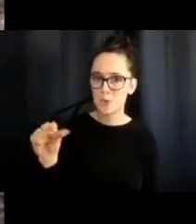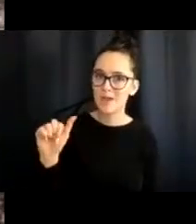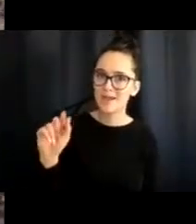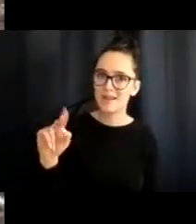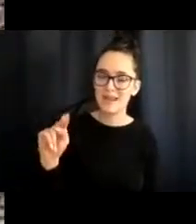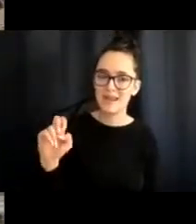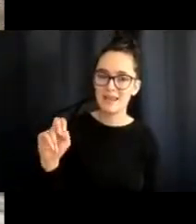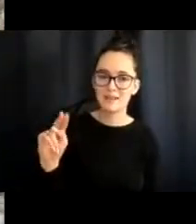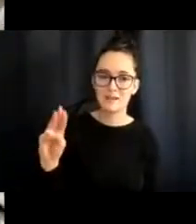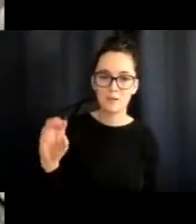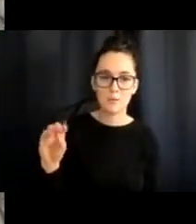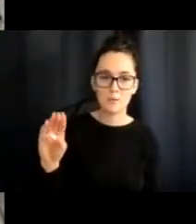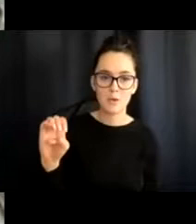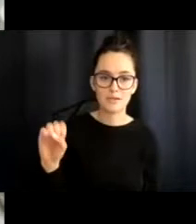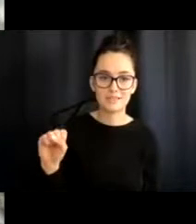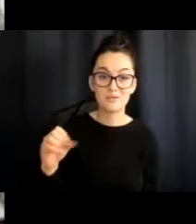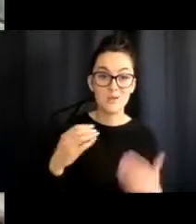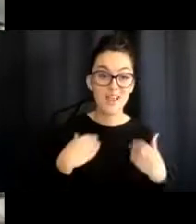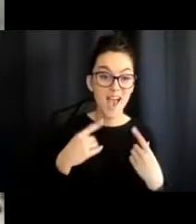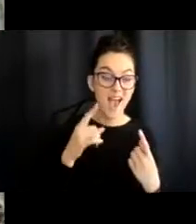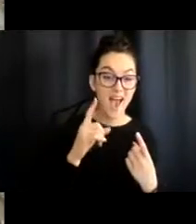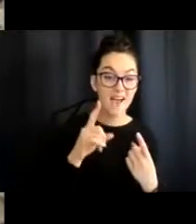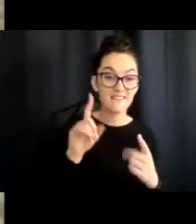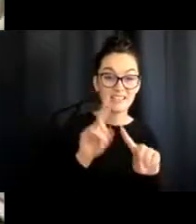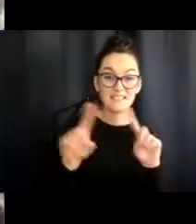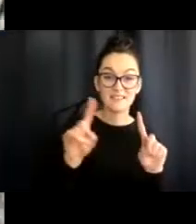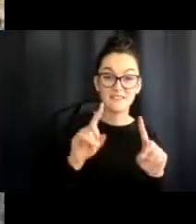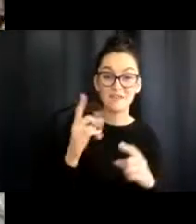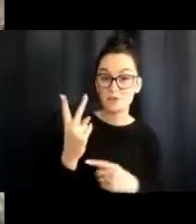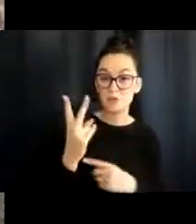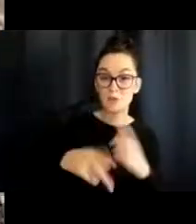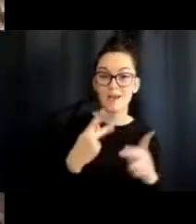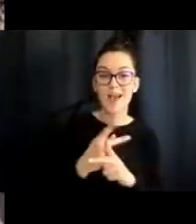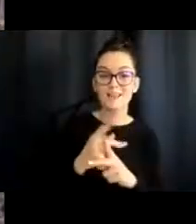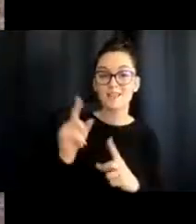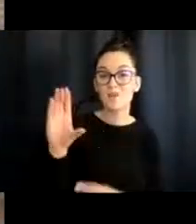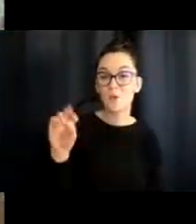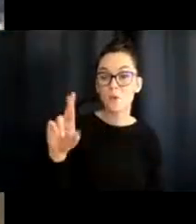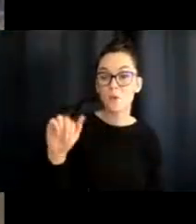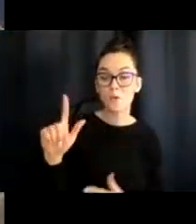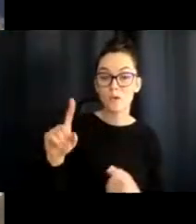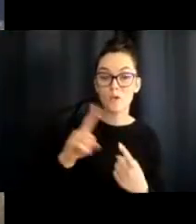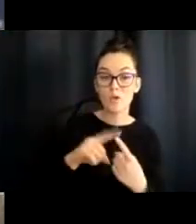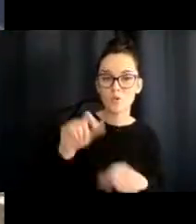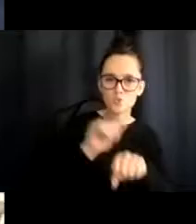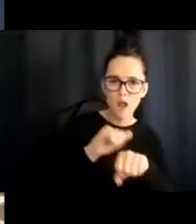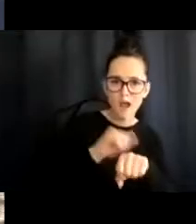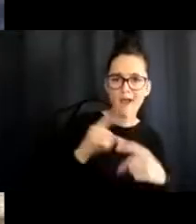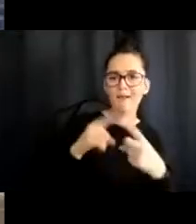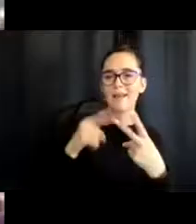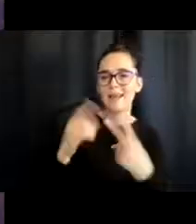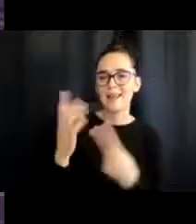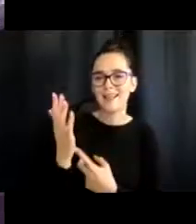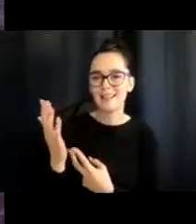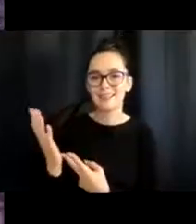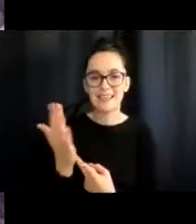seaweed. We have 2 types of that, the rock-like form and then the leafy form. And then we have some black turbans. All kinds of cool stuff.